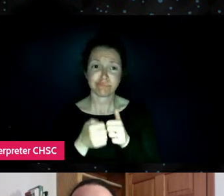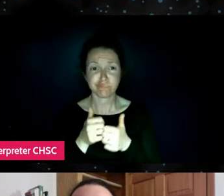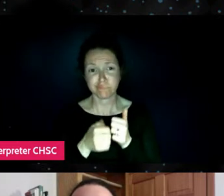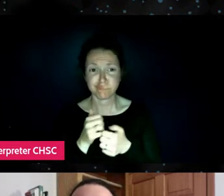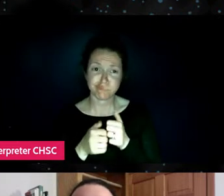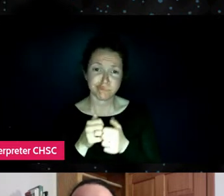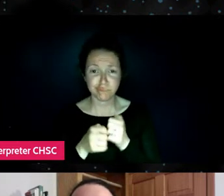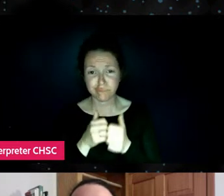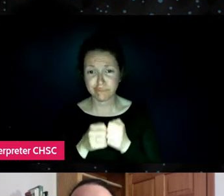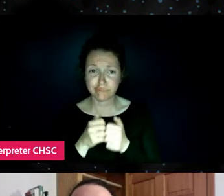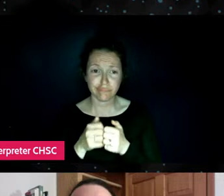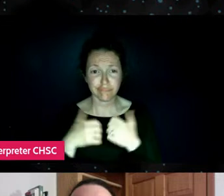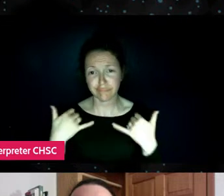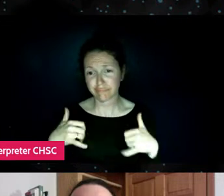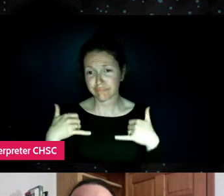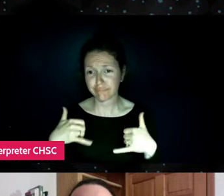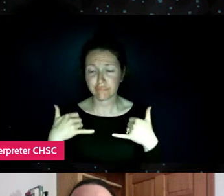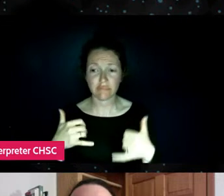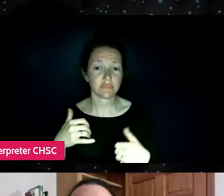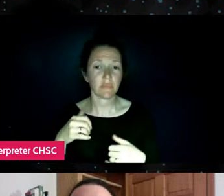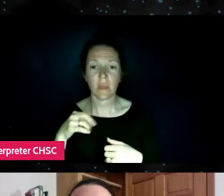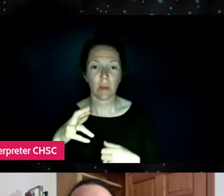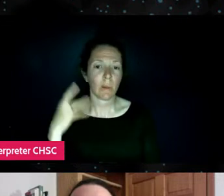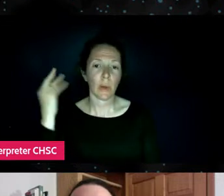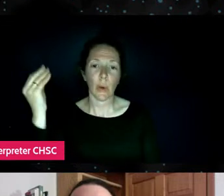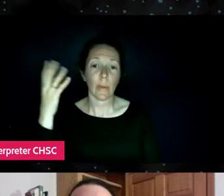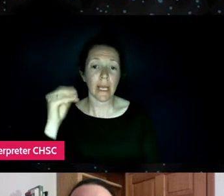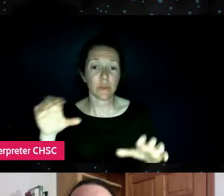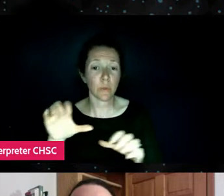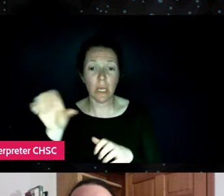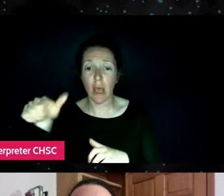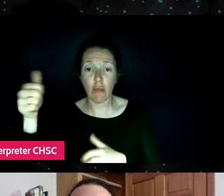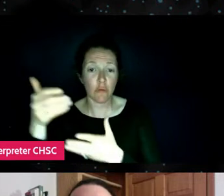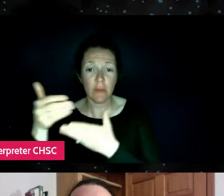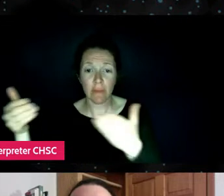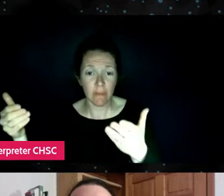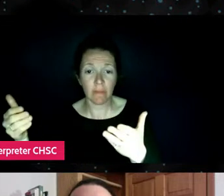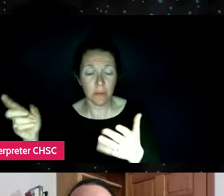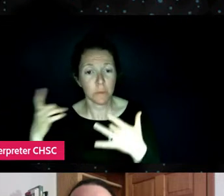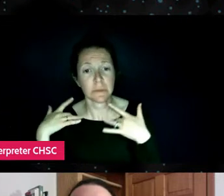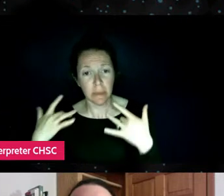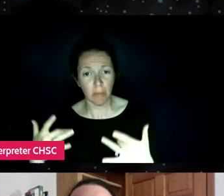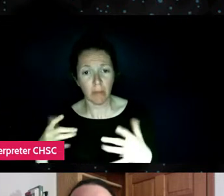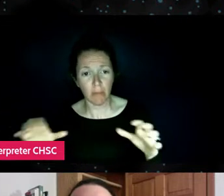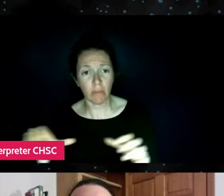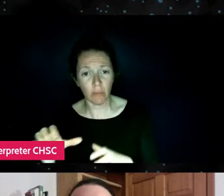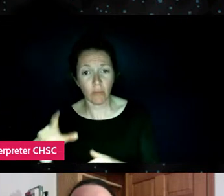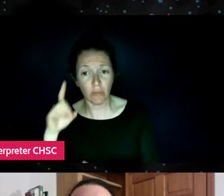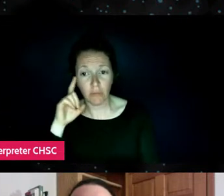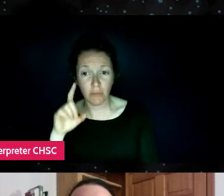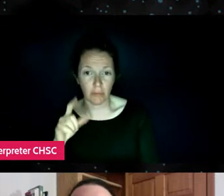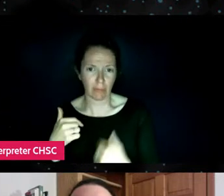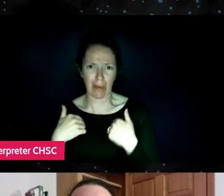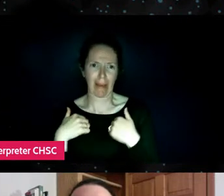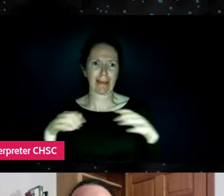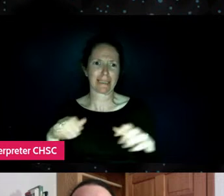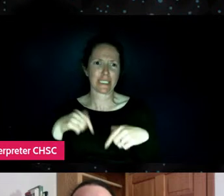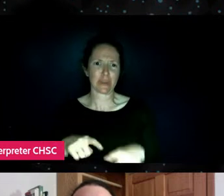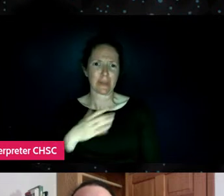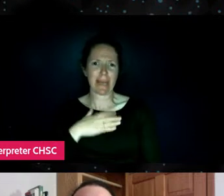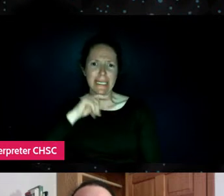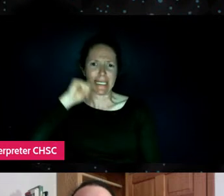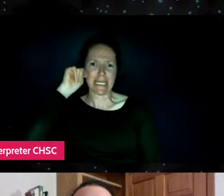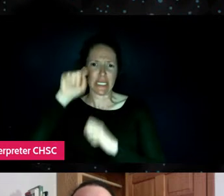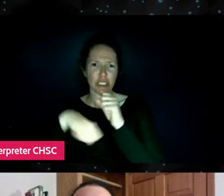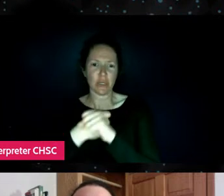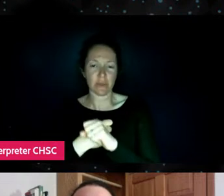games or going out and doing other things that you would typically do, as I certainly did as a teenager. What